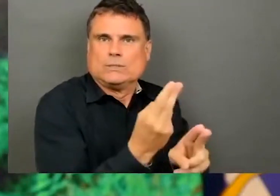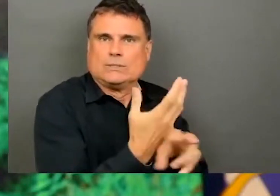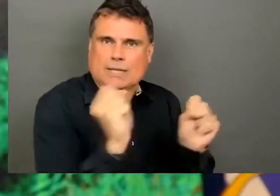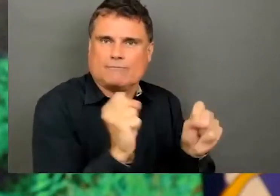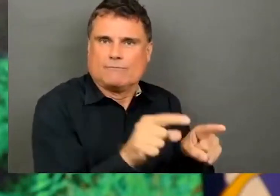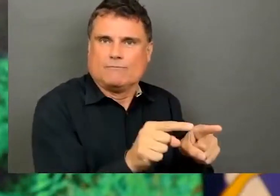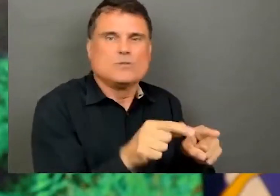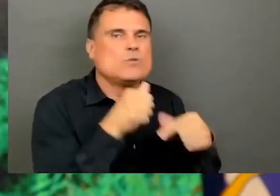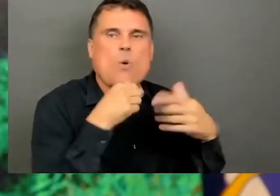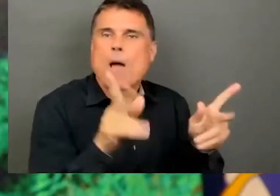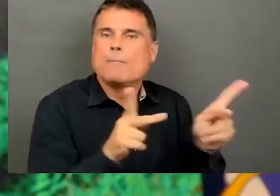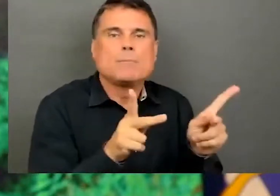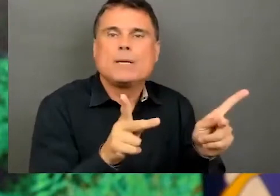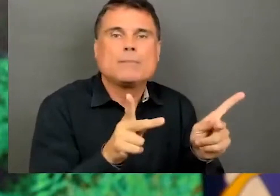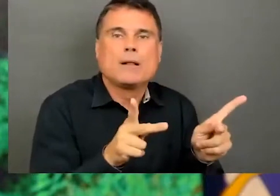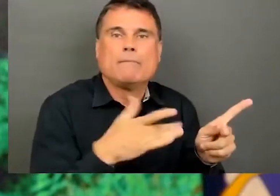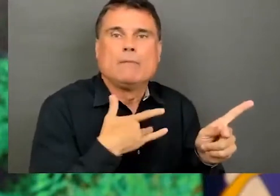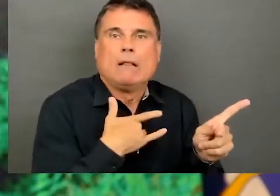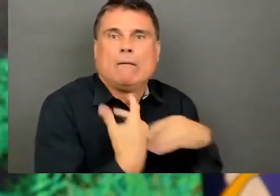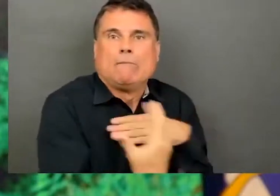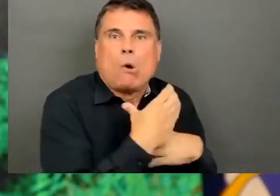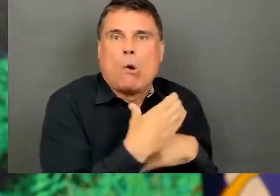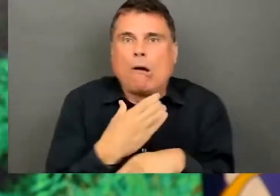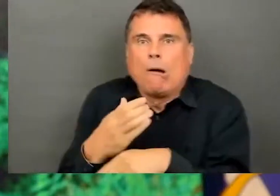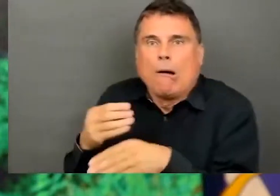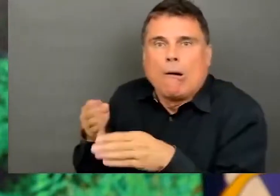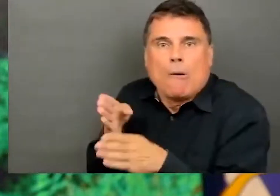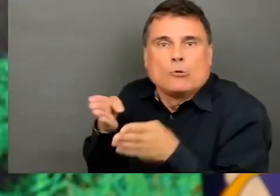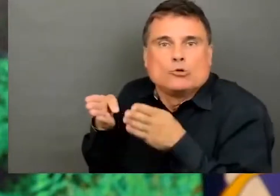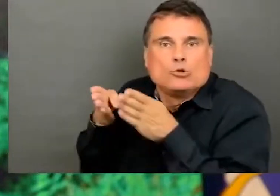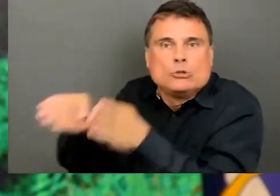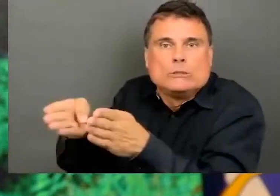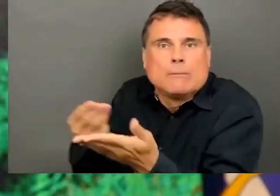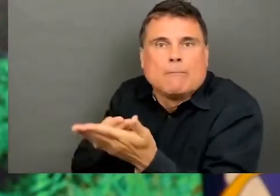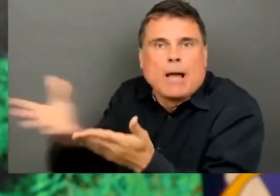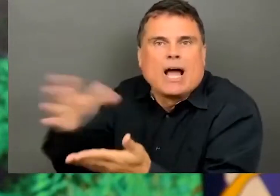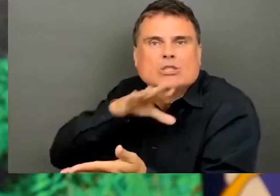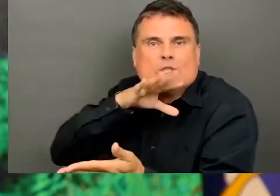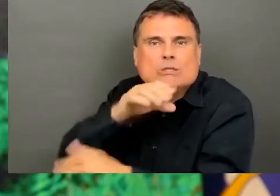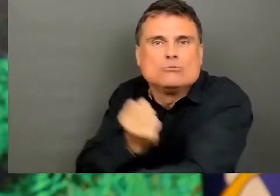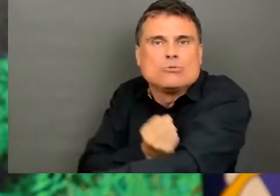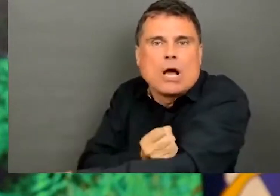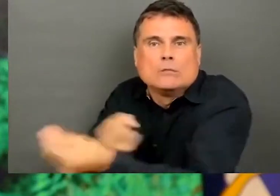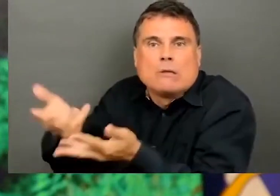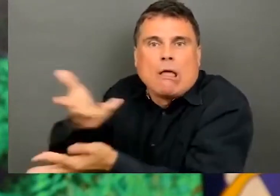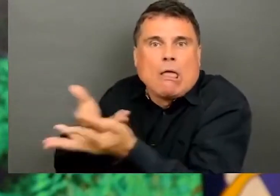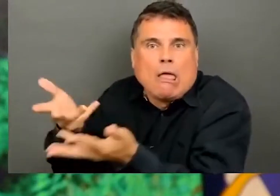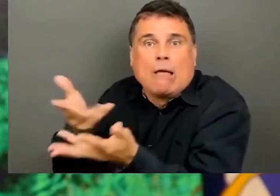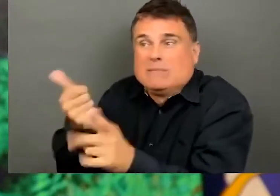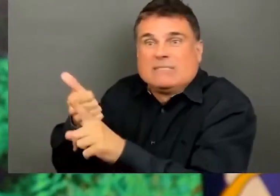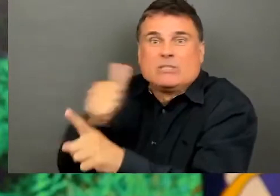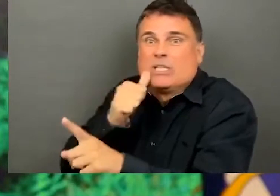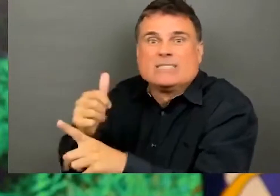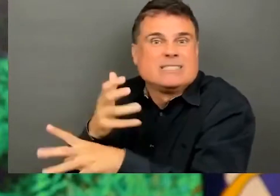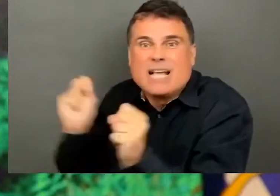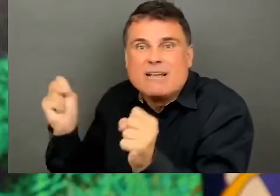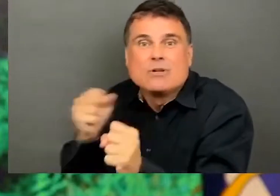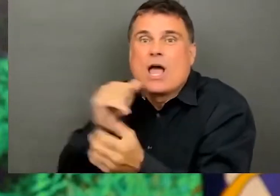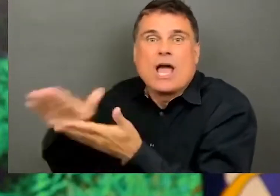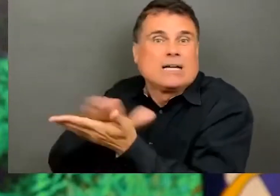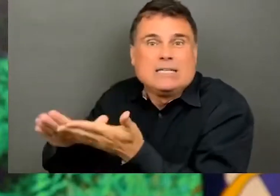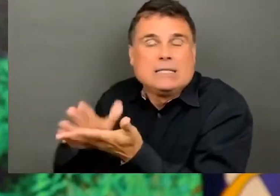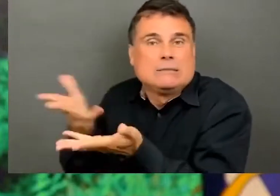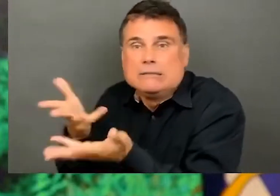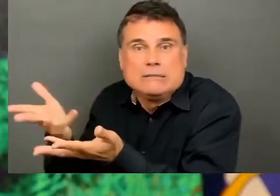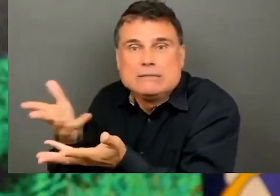now, every day, to offer medications and connect people with the supports that they need to ongoing